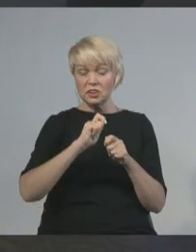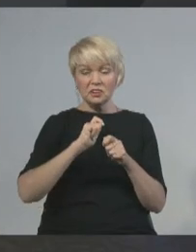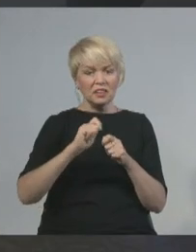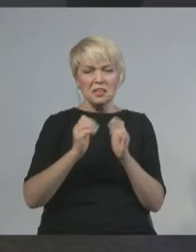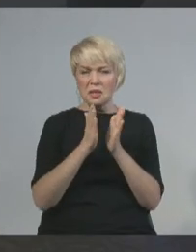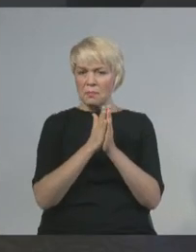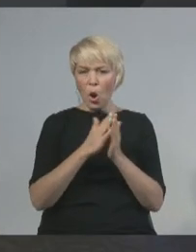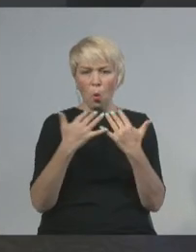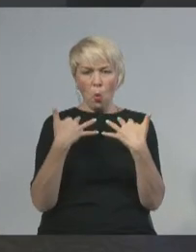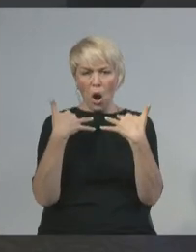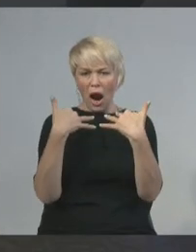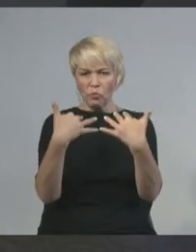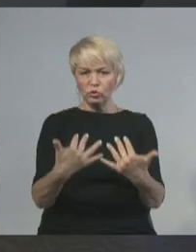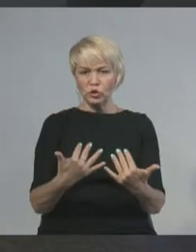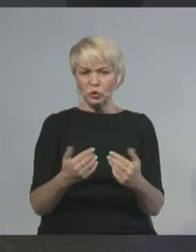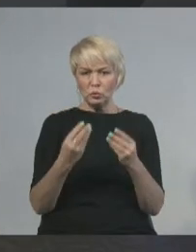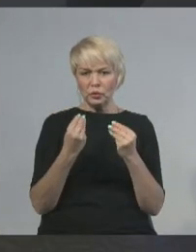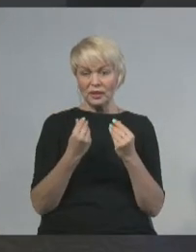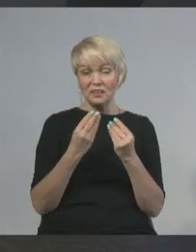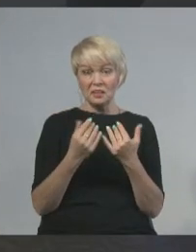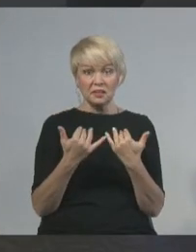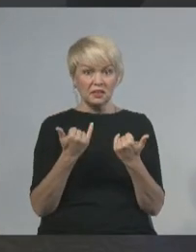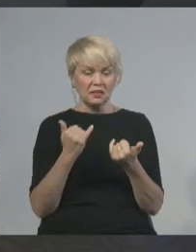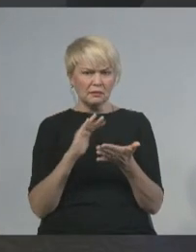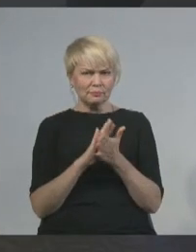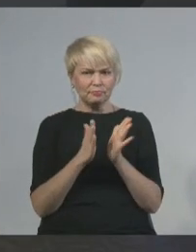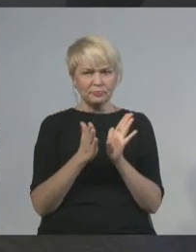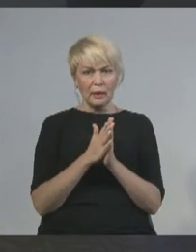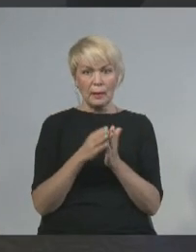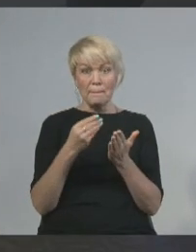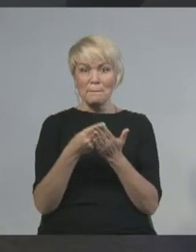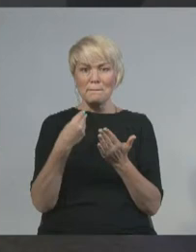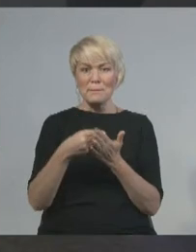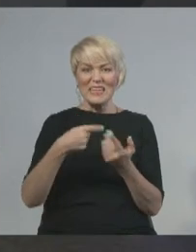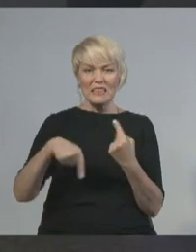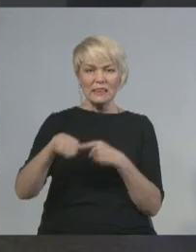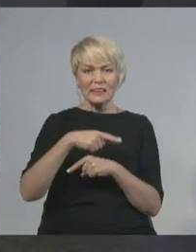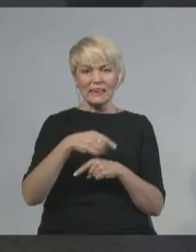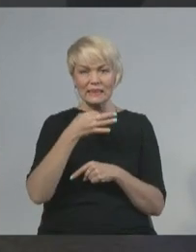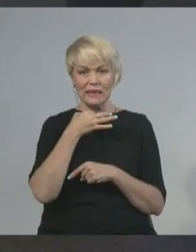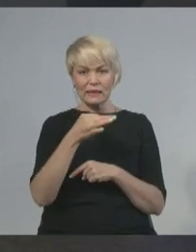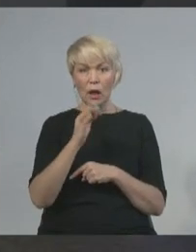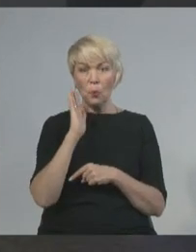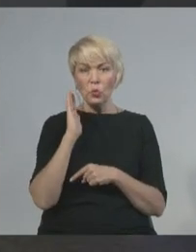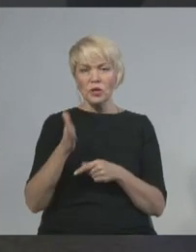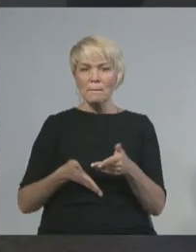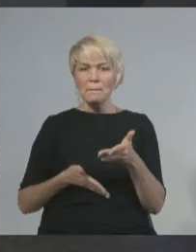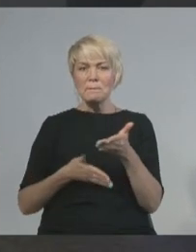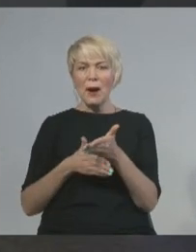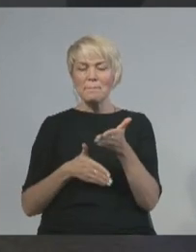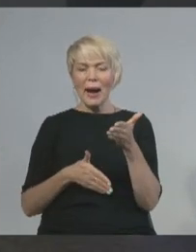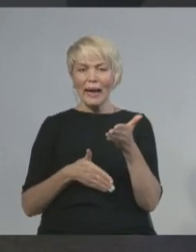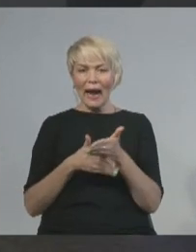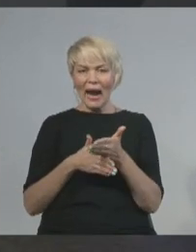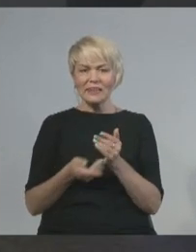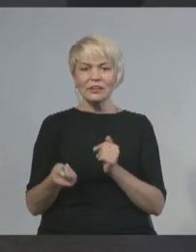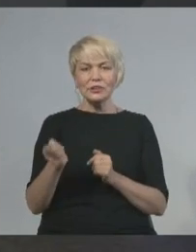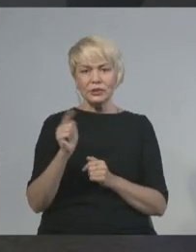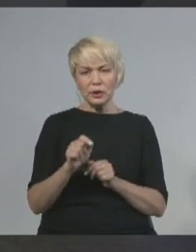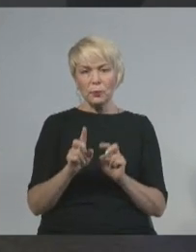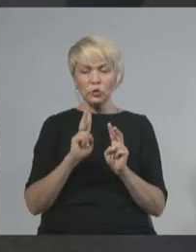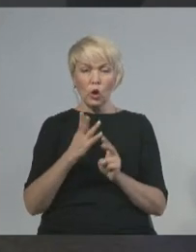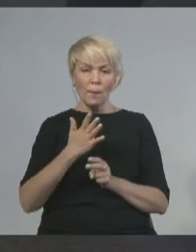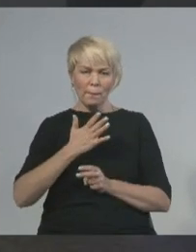before i think this is just the ideal way to go for example when the business said we will help